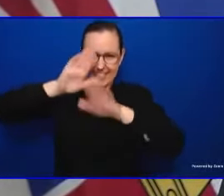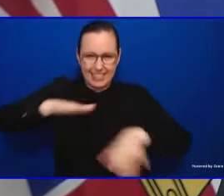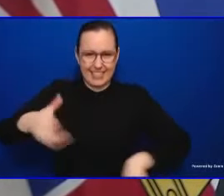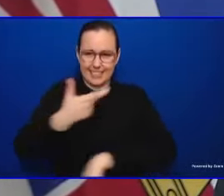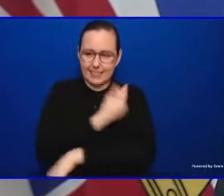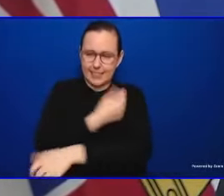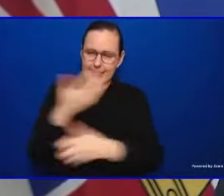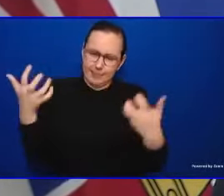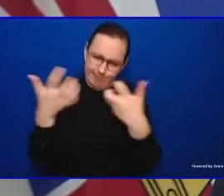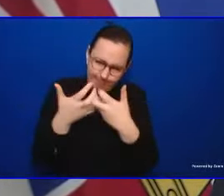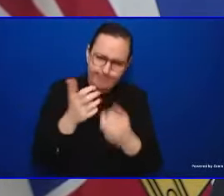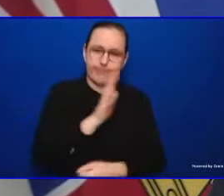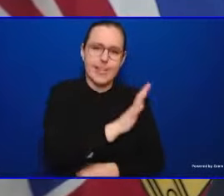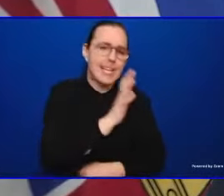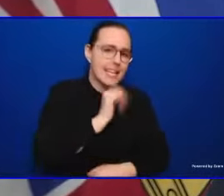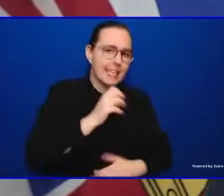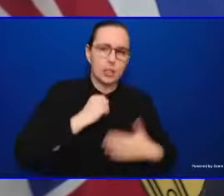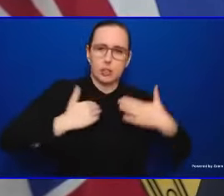And to date,